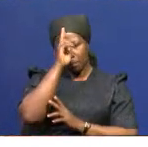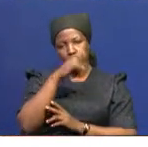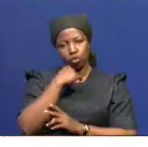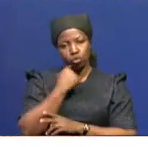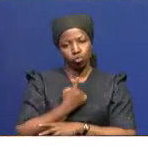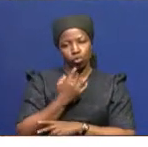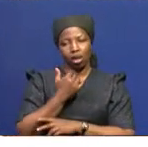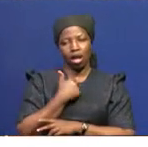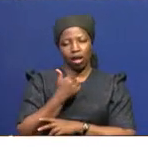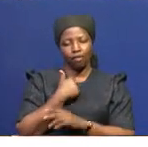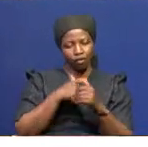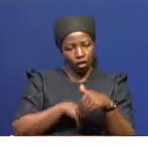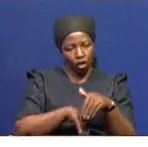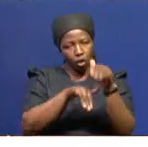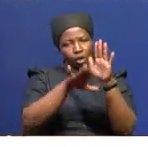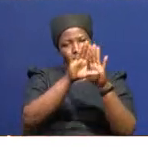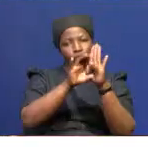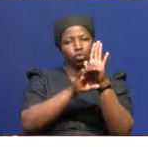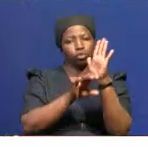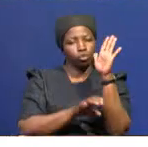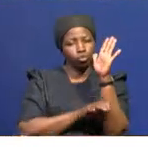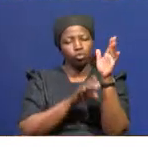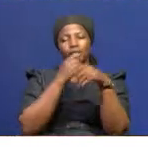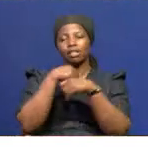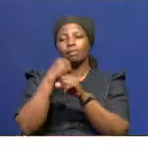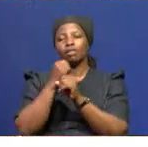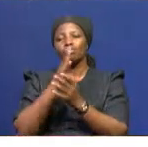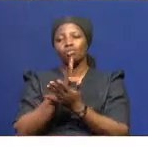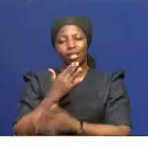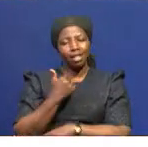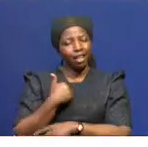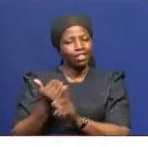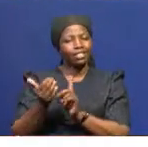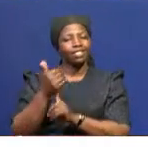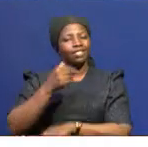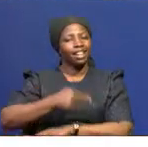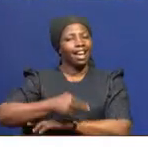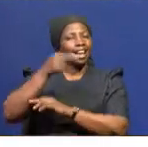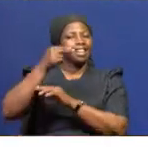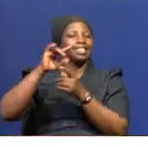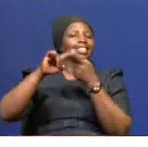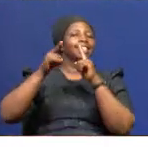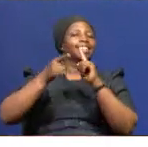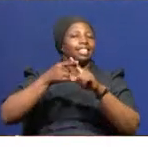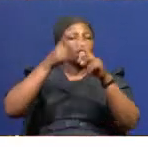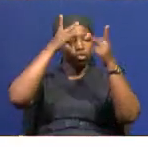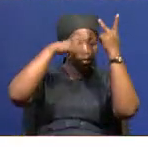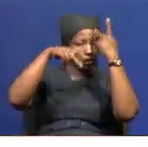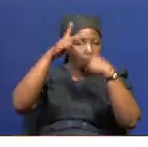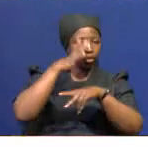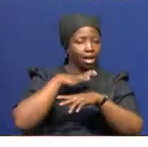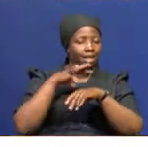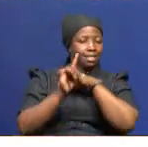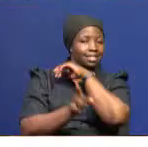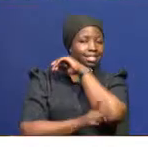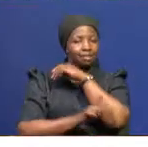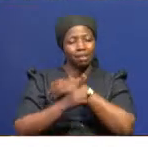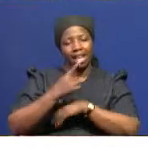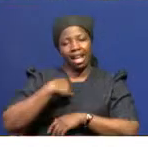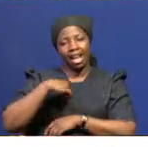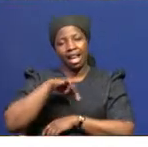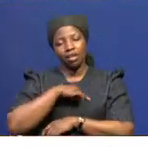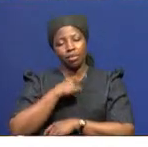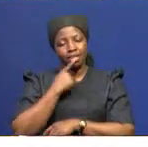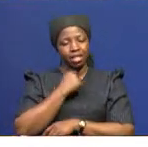themselves to constitutional obligation of ensuring highest standards of professionalism and discipline. We condole with